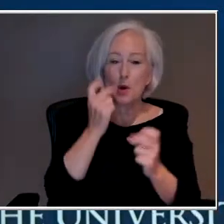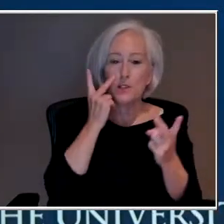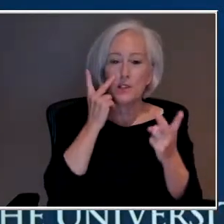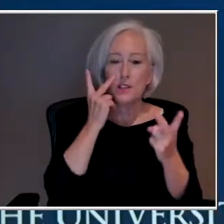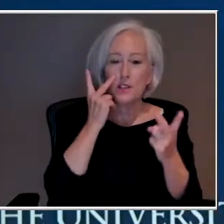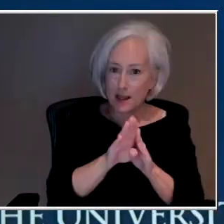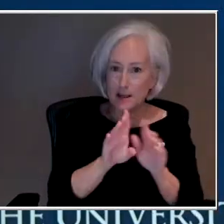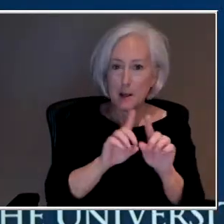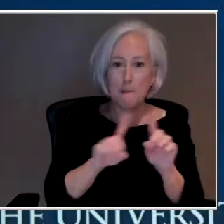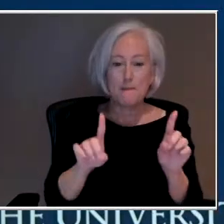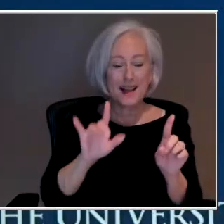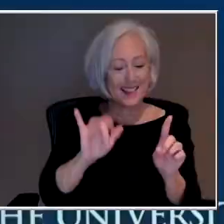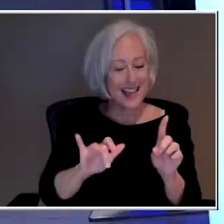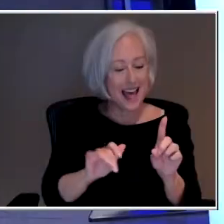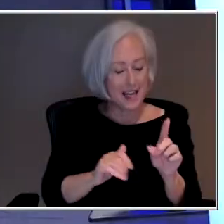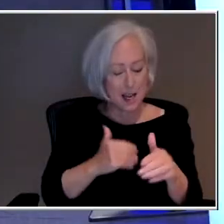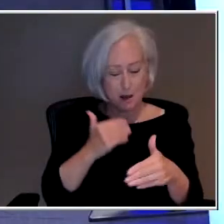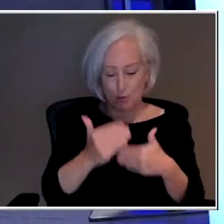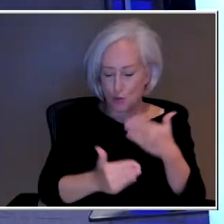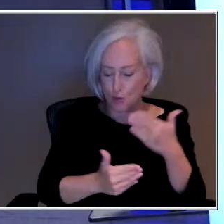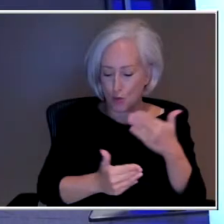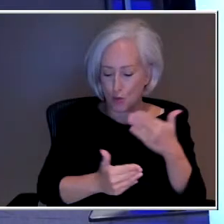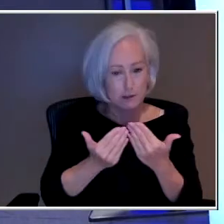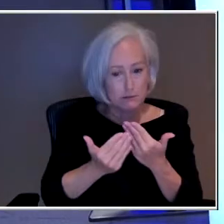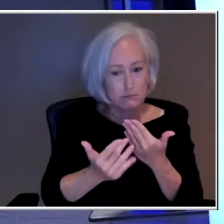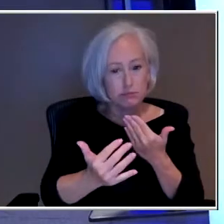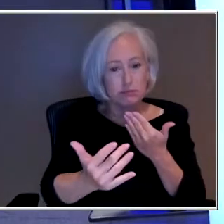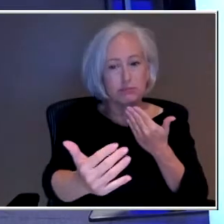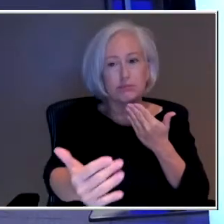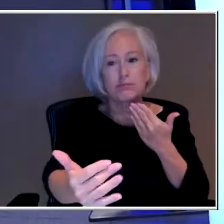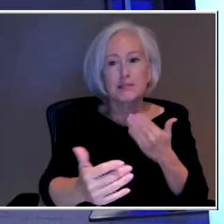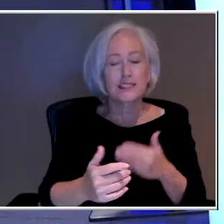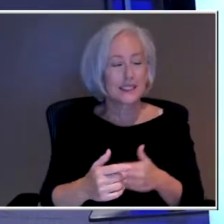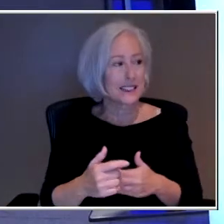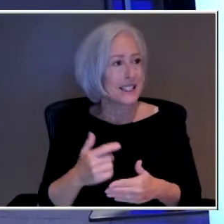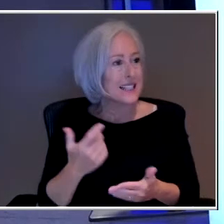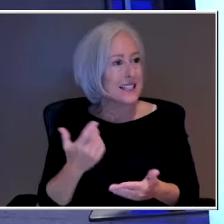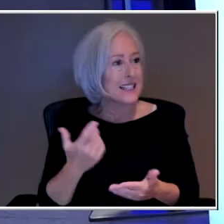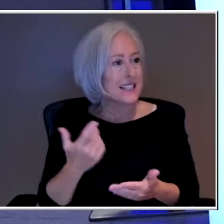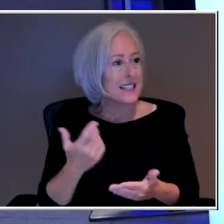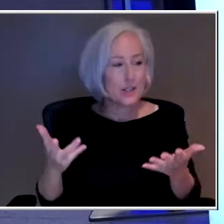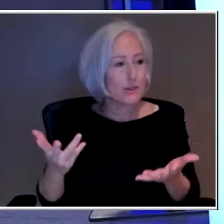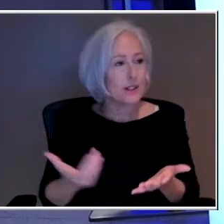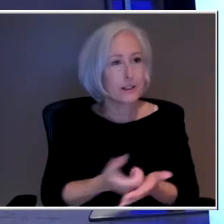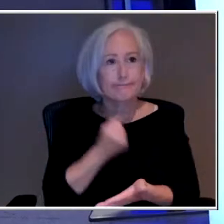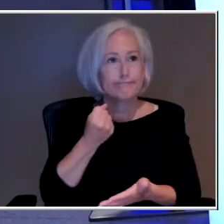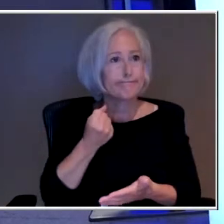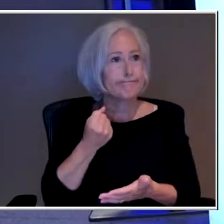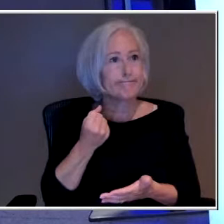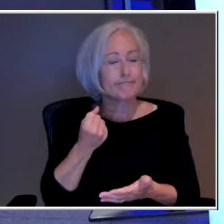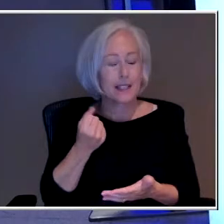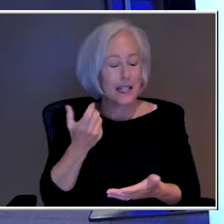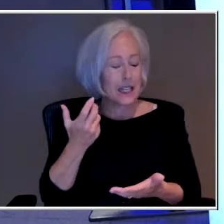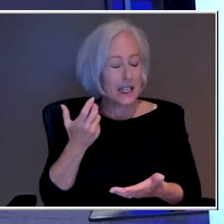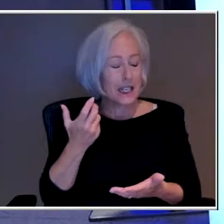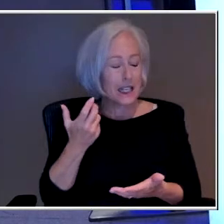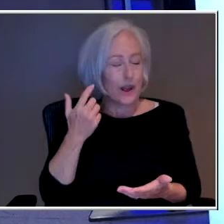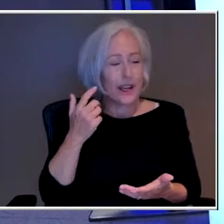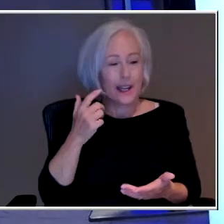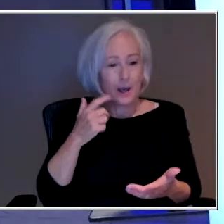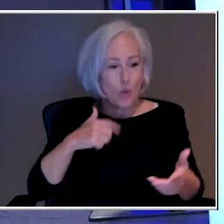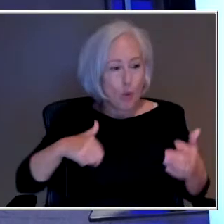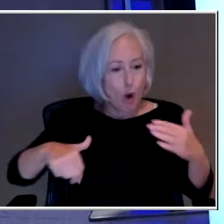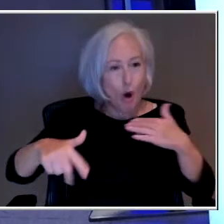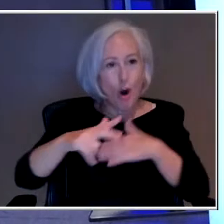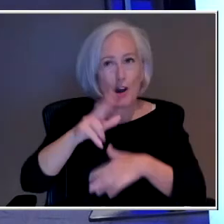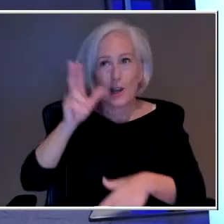that continues throughout childhood. We talk about things we take for granted, and just as we see and walk around in the world and hear things, and you don't realize just how important it is